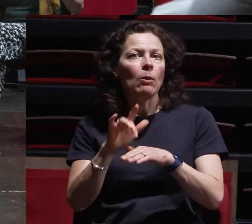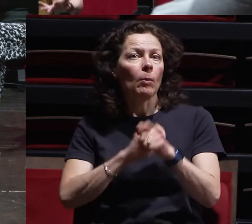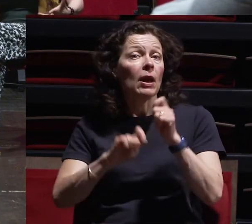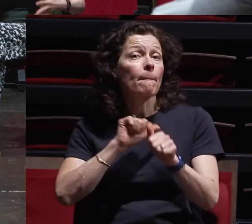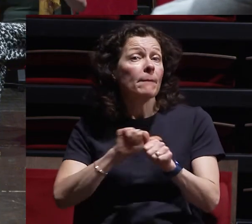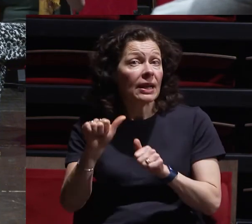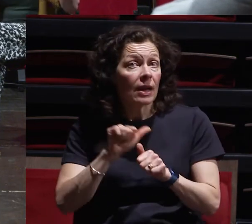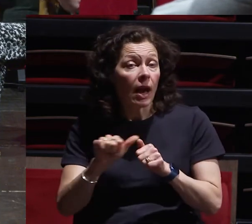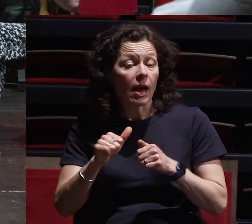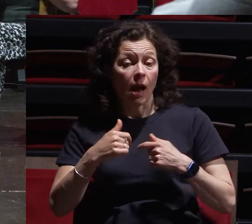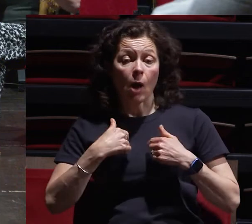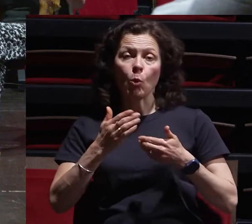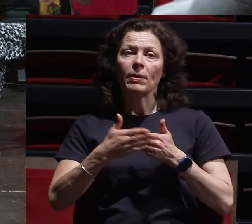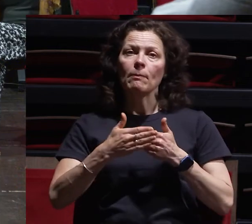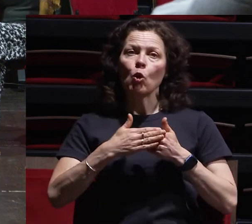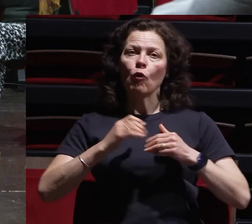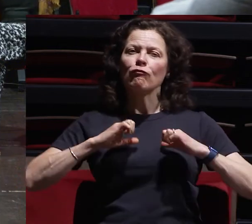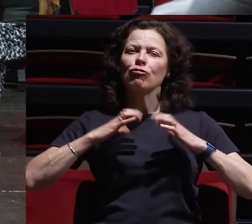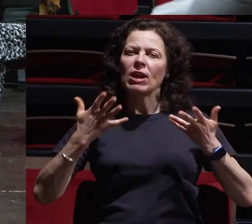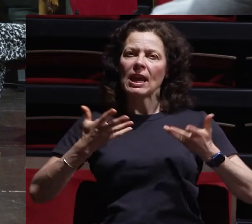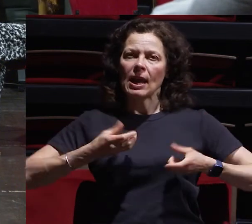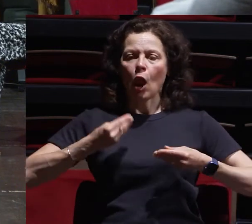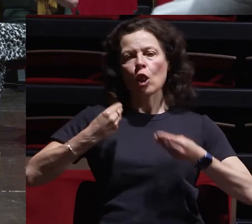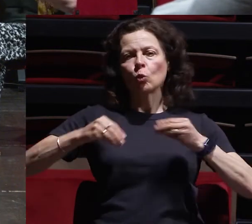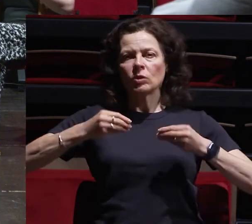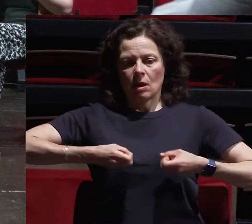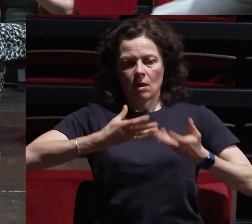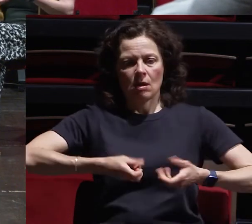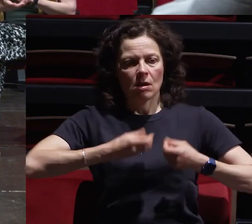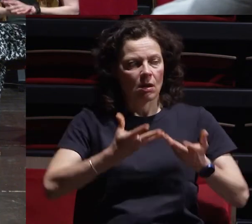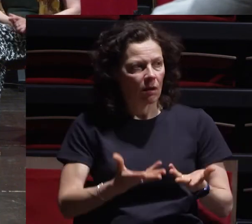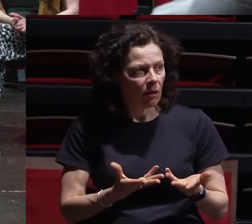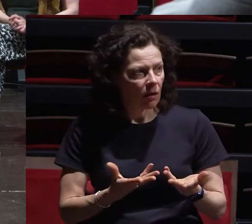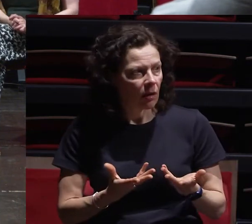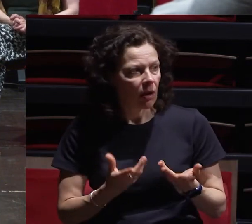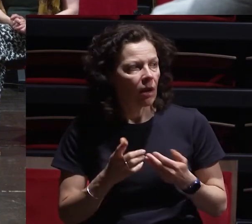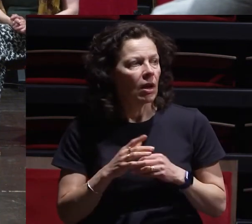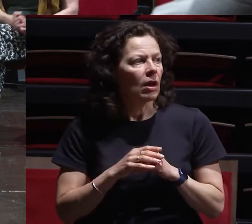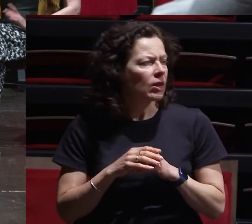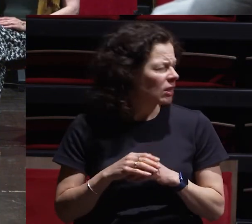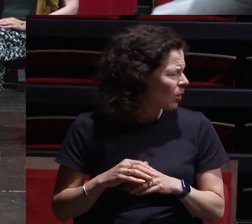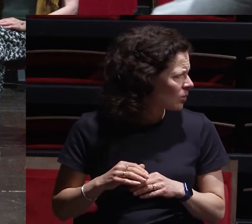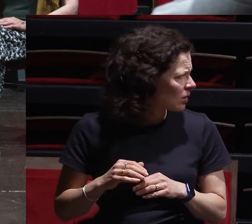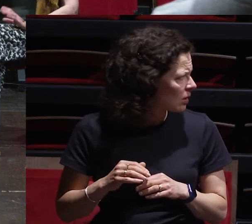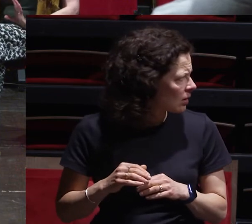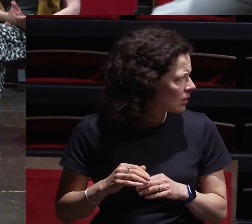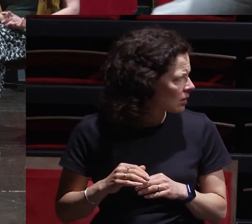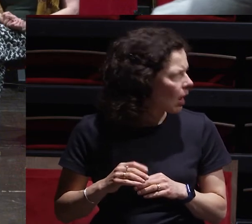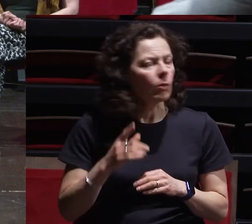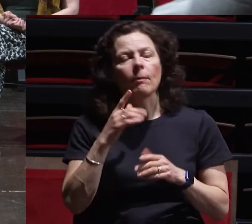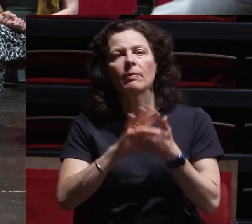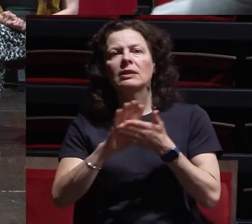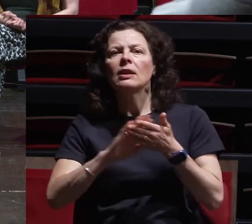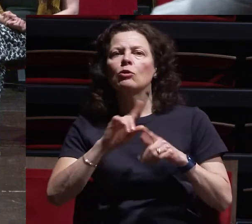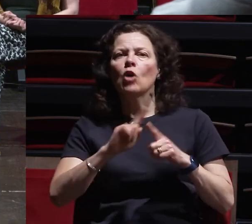better, or makes me be looser and freer with how I express. Well, it means you don't censor yourself. That's in it.